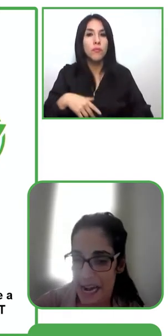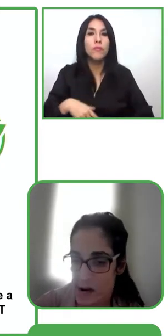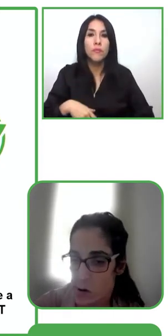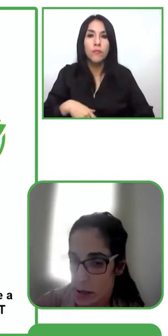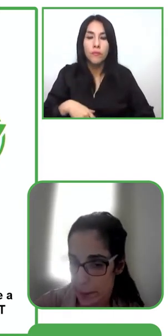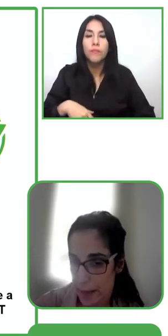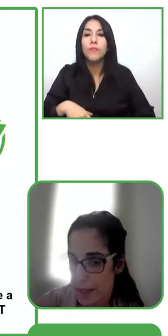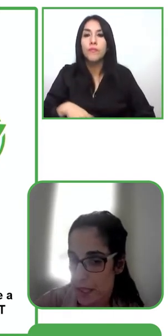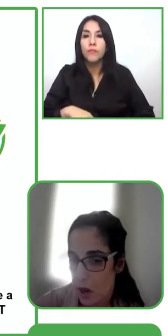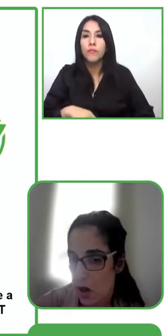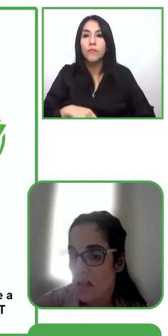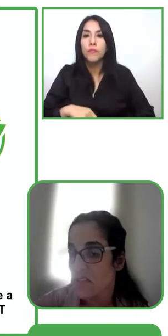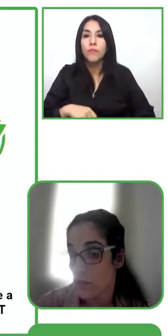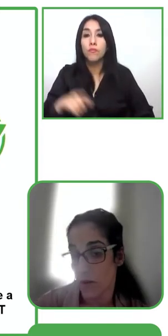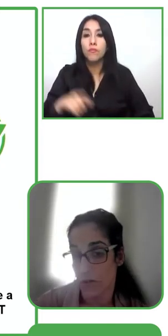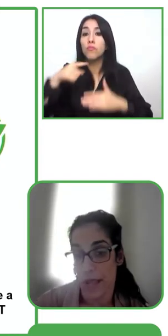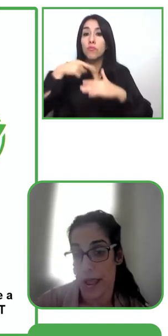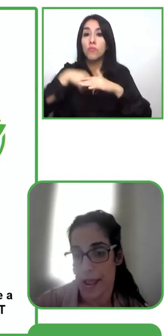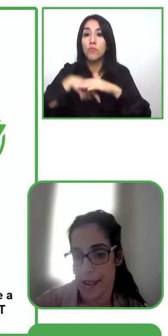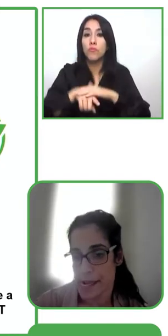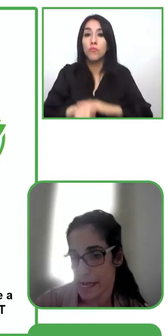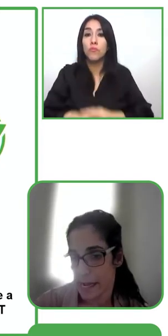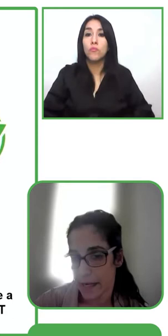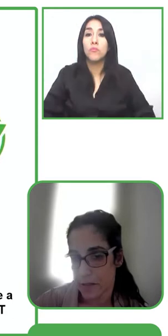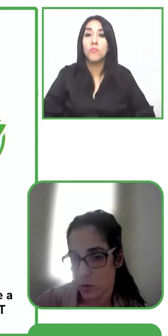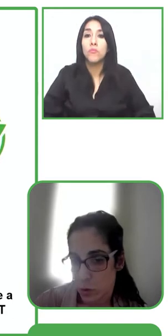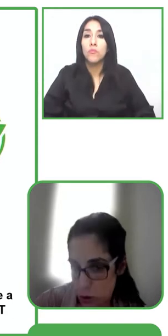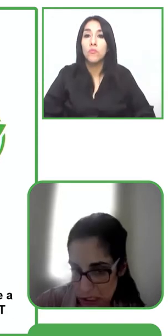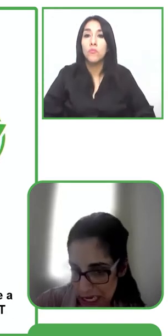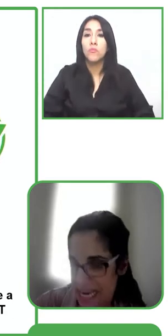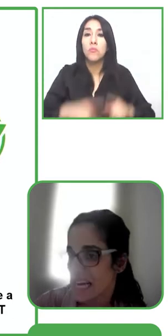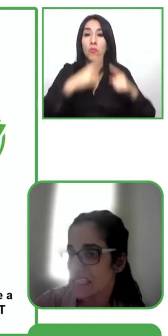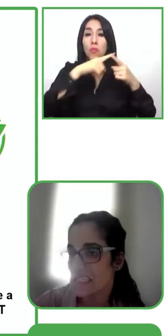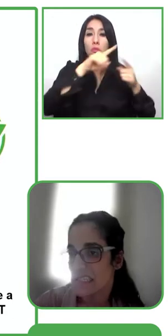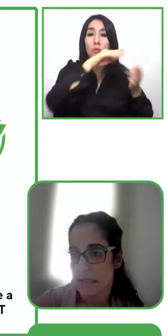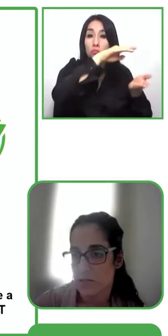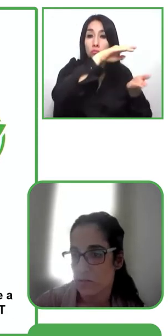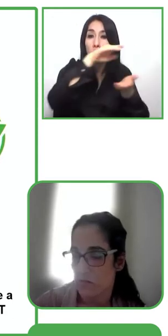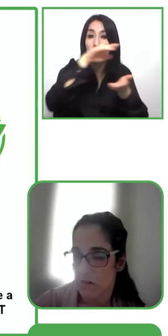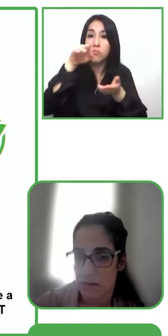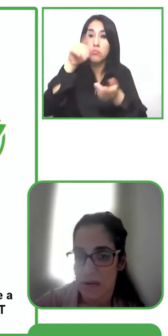wine brand also.